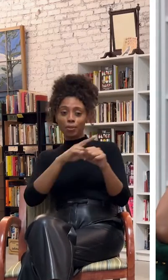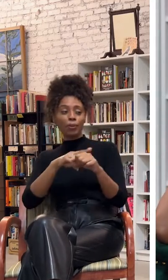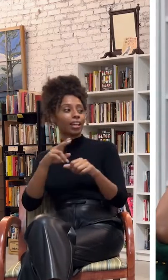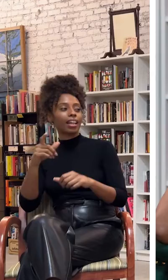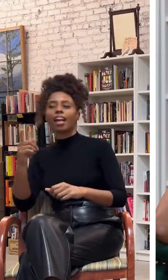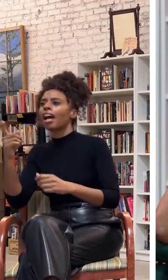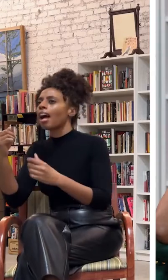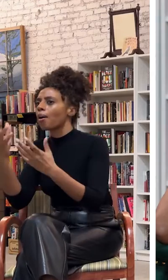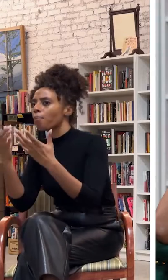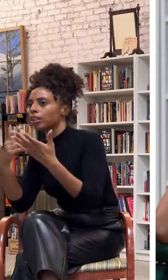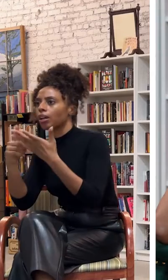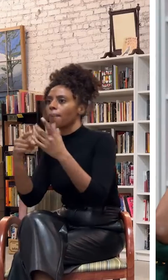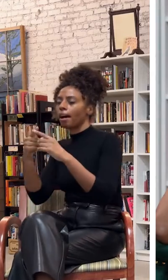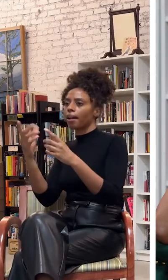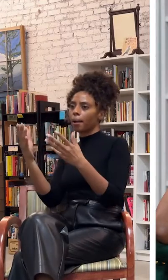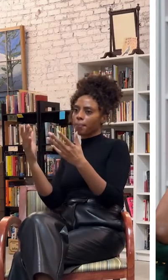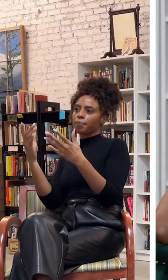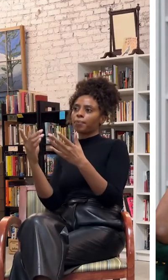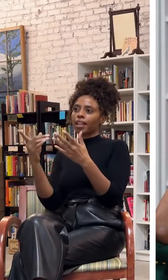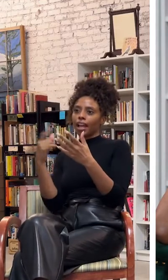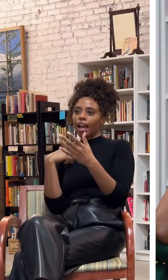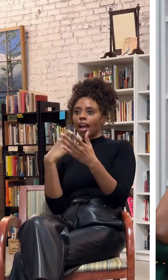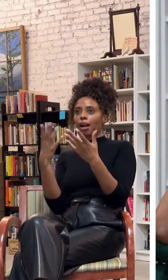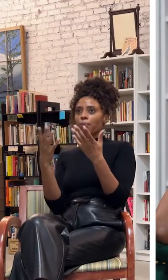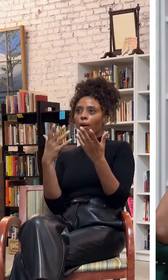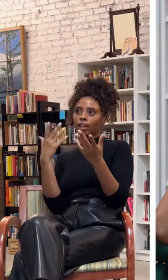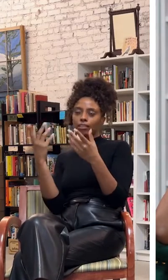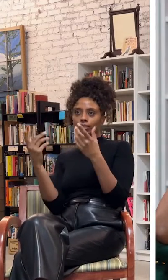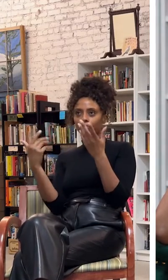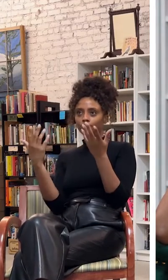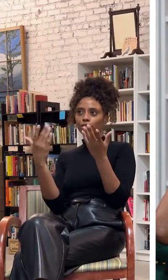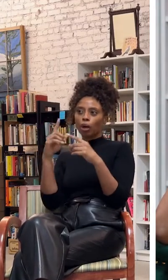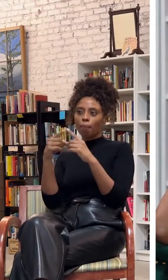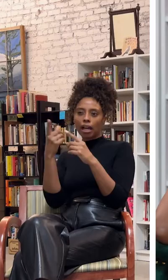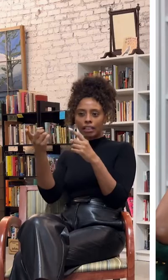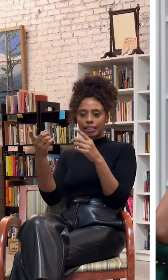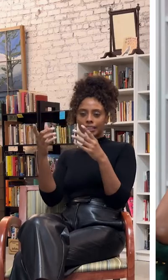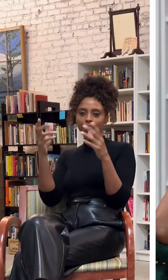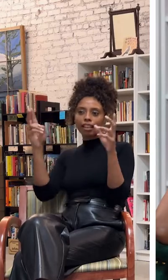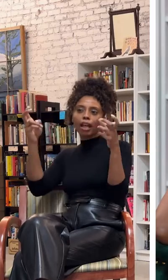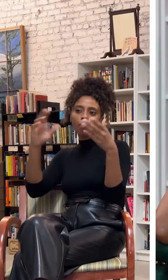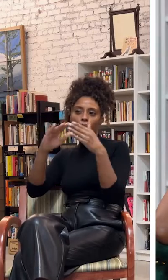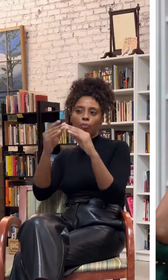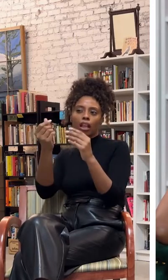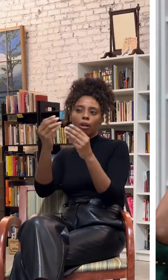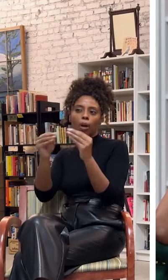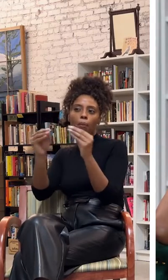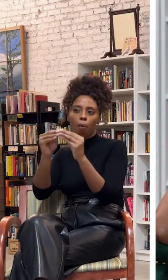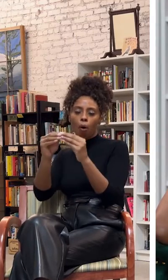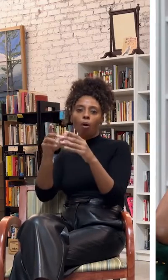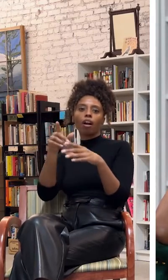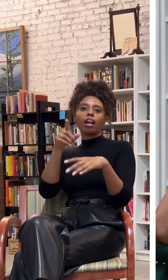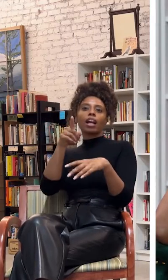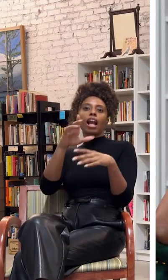I want to talk about, I want to tease this theme of community a little bit more, and I want to go to the places where the